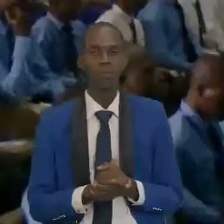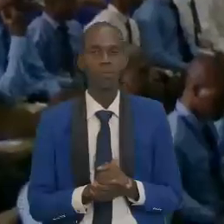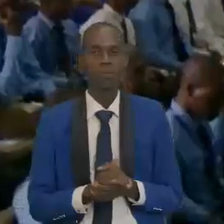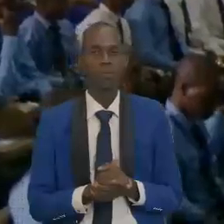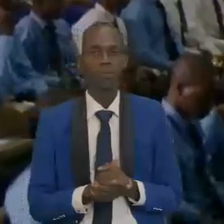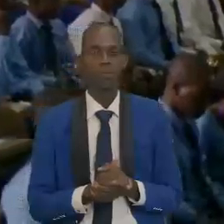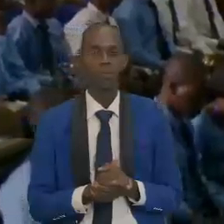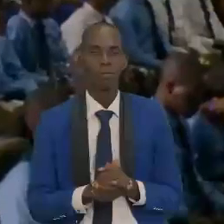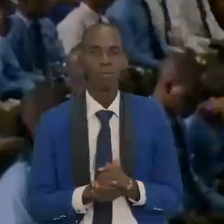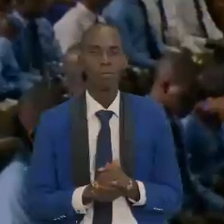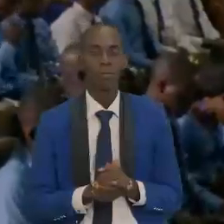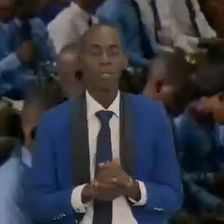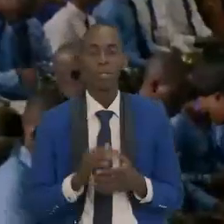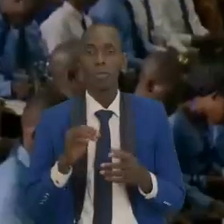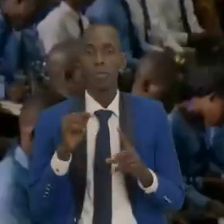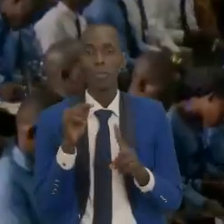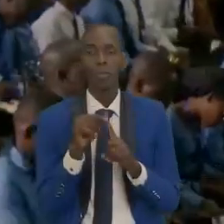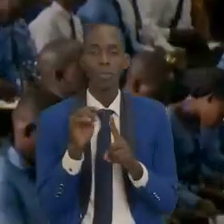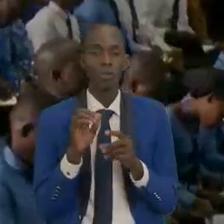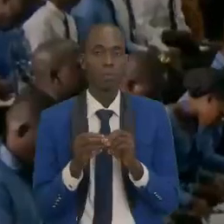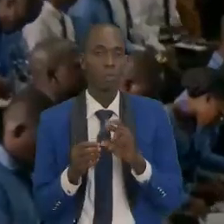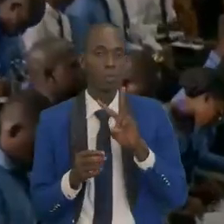we're coming to number two here